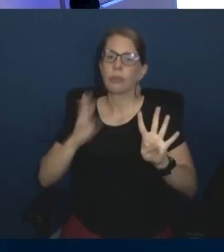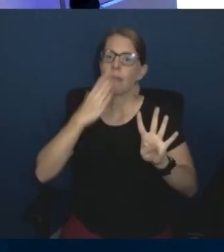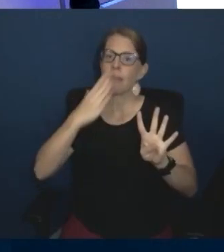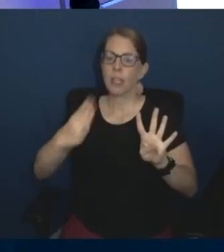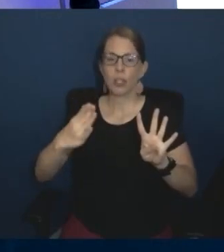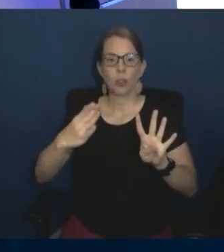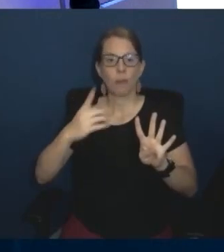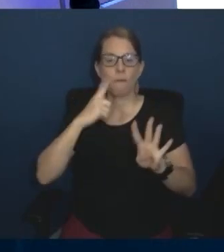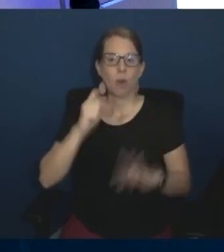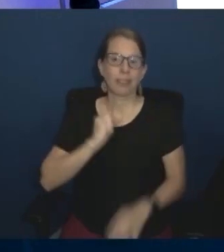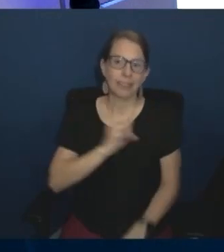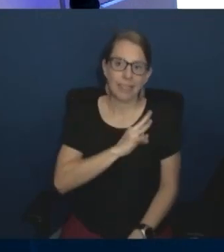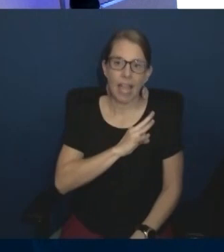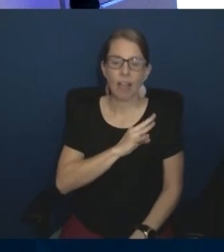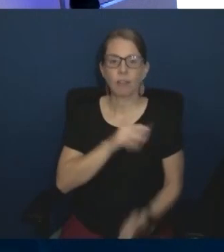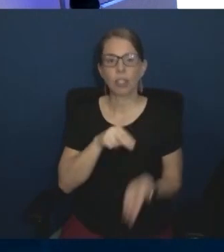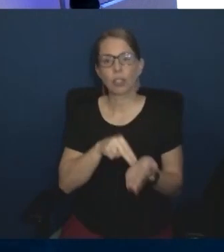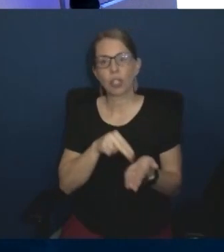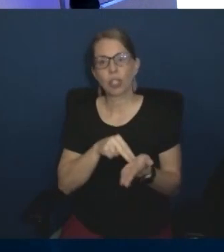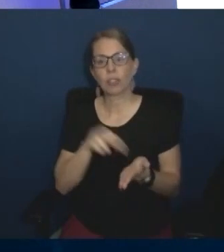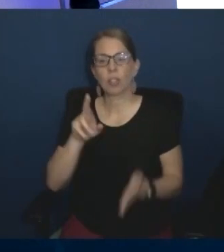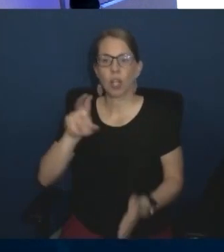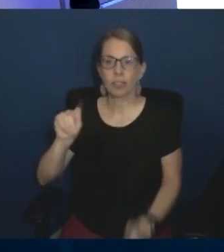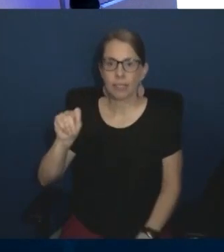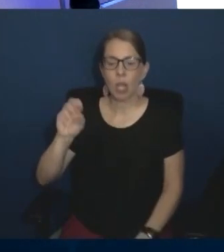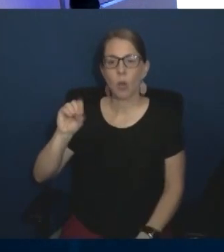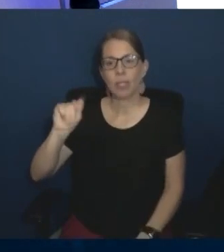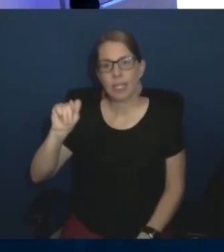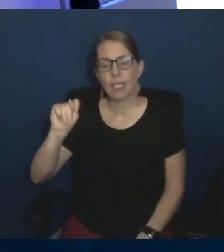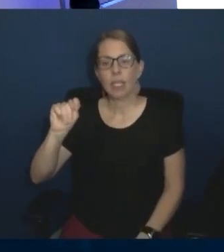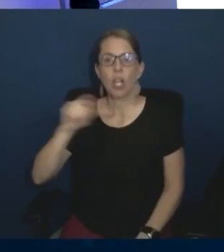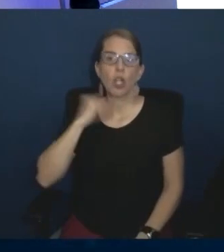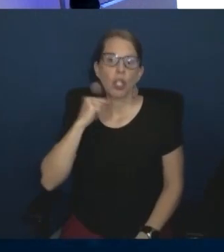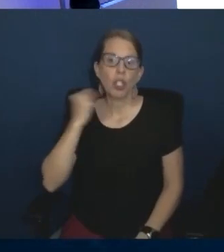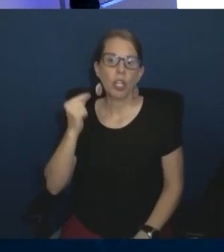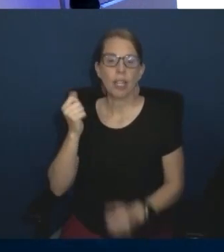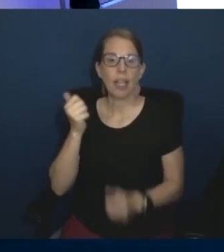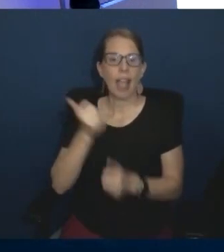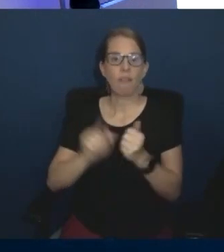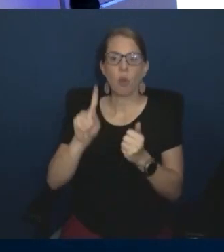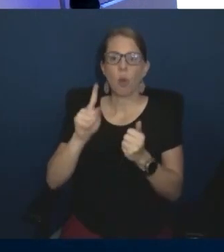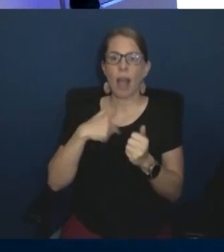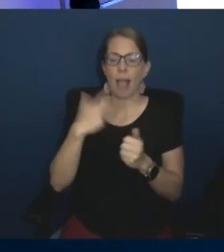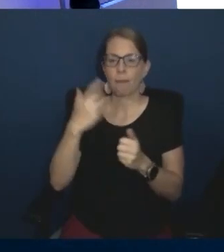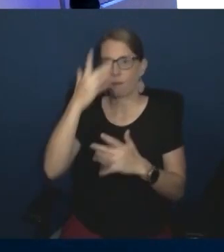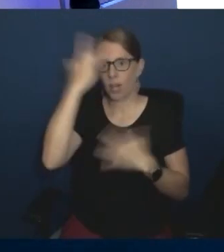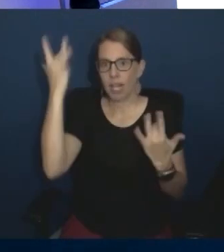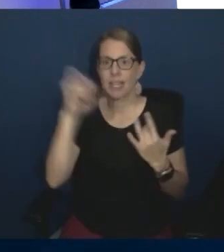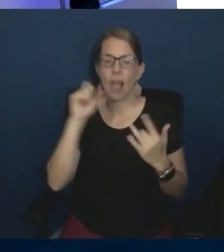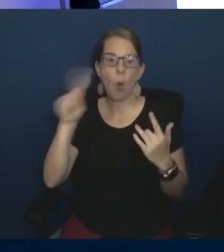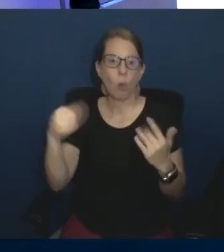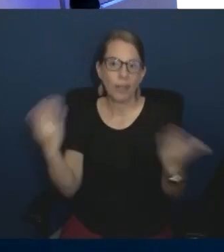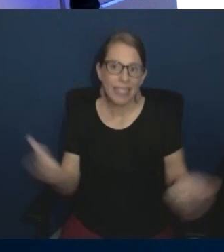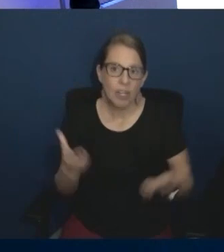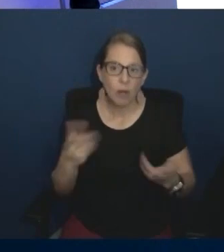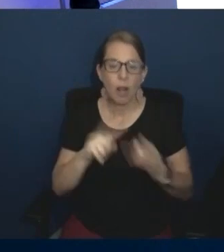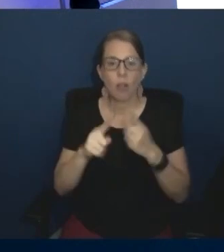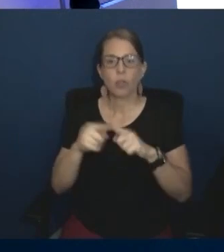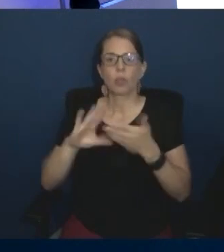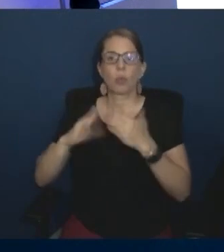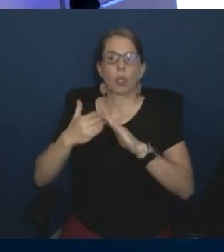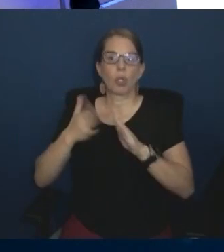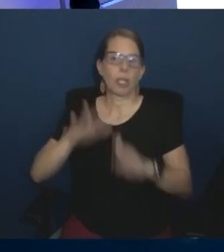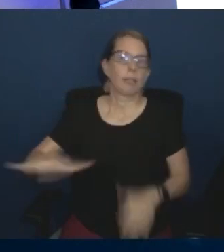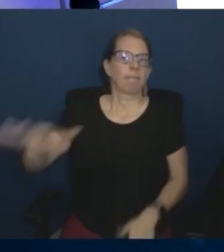nurses, RTs, PTs, OTs, clergy, and anyone else I'm forgetting, not just here at the health system, across our community. People